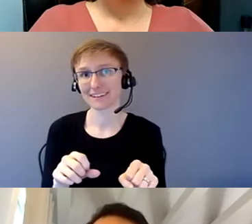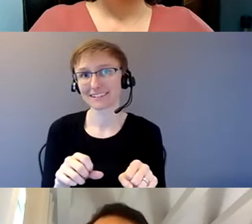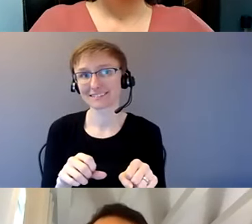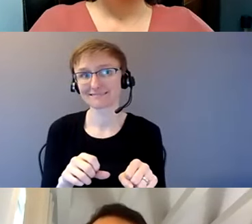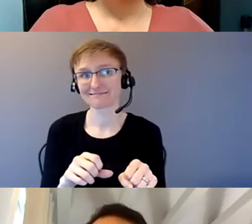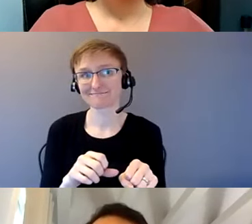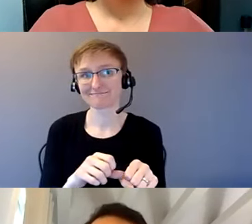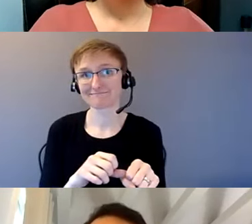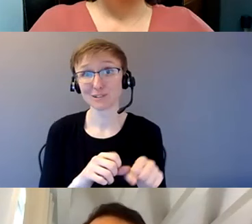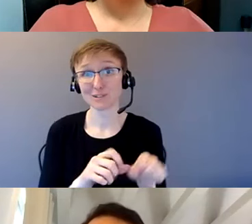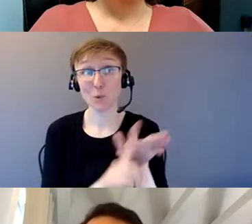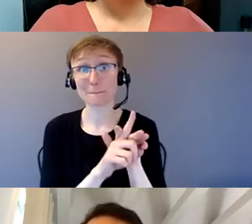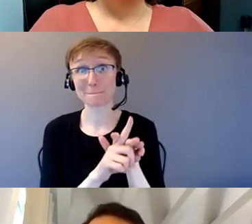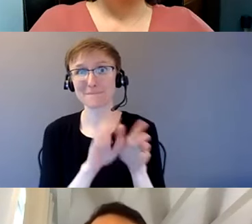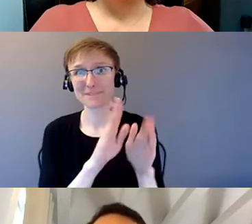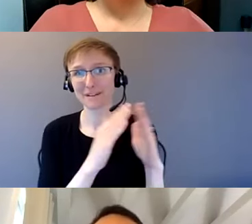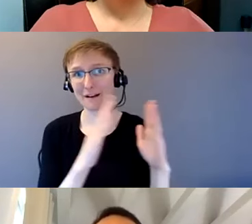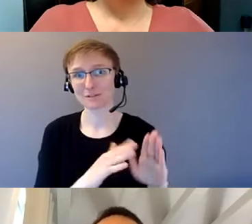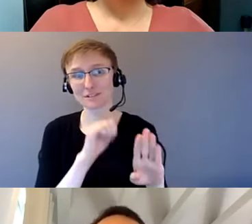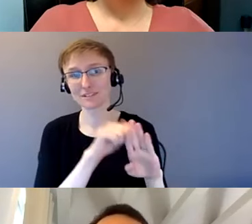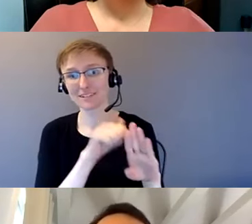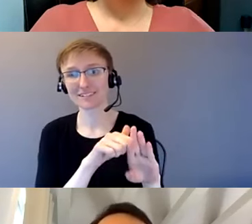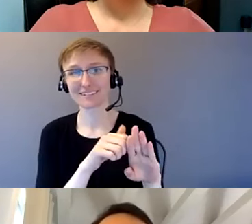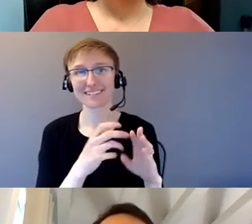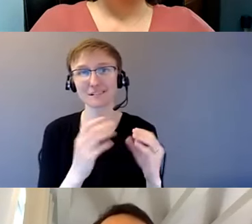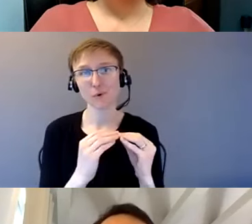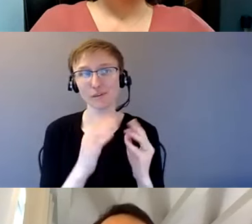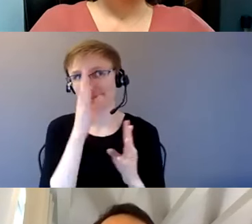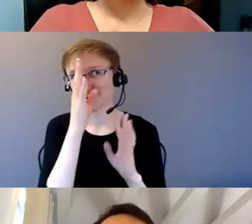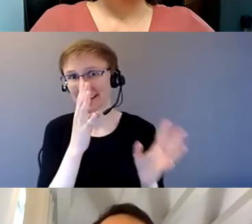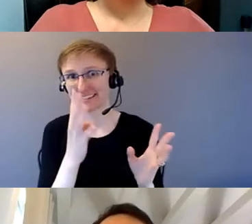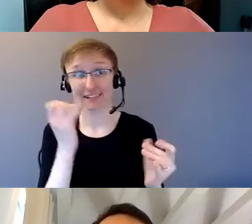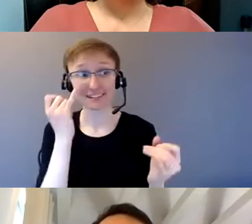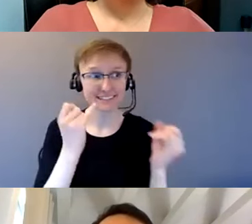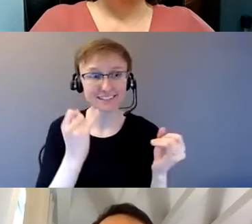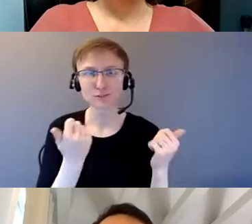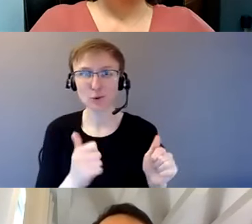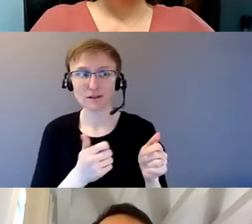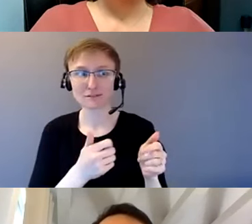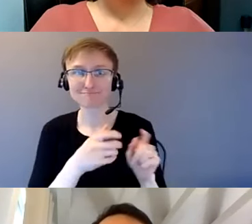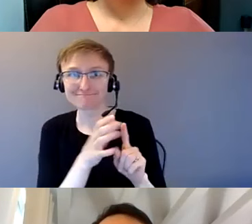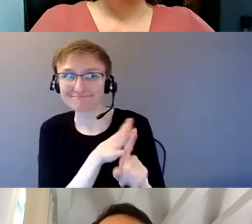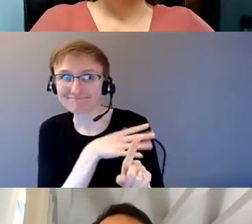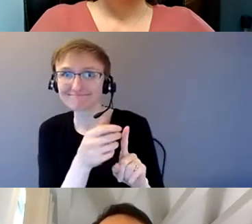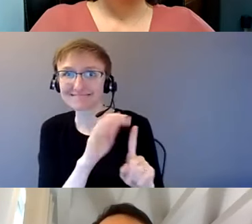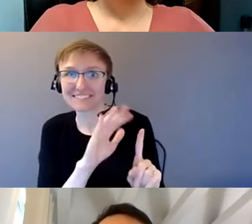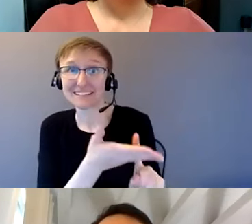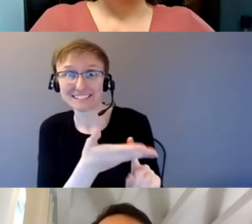can make that connection so that we can help persons to understand the benefit or value of what we can bring.